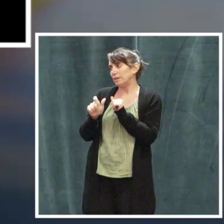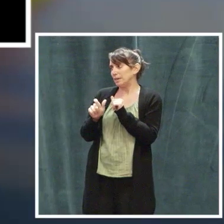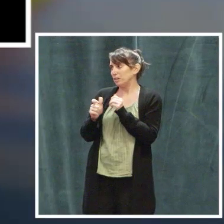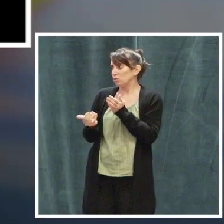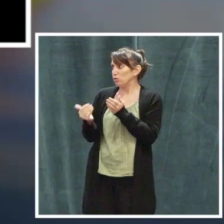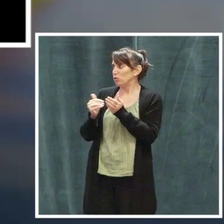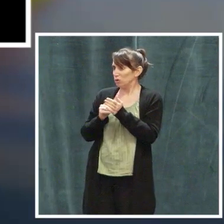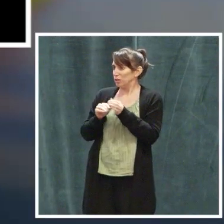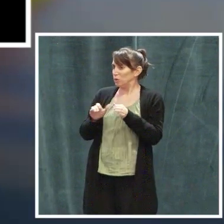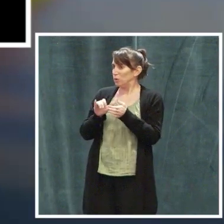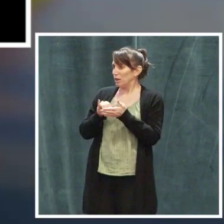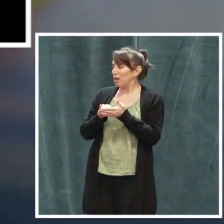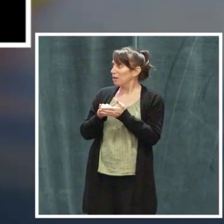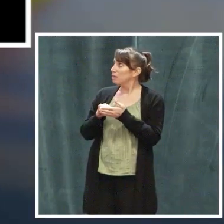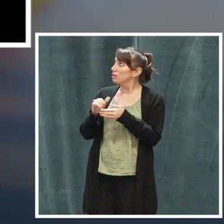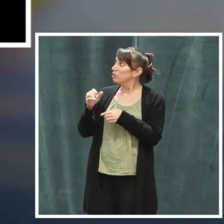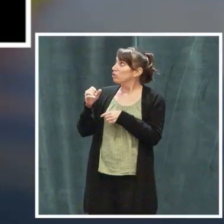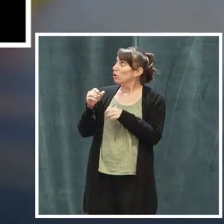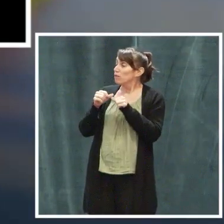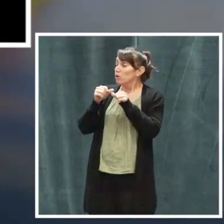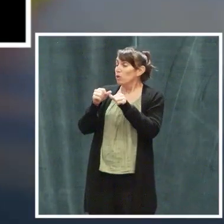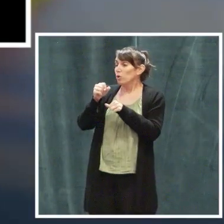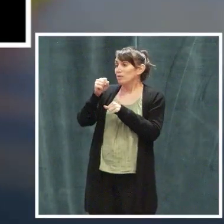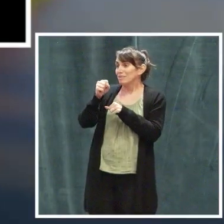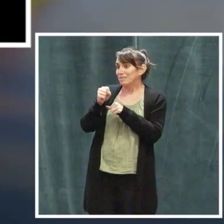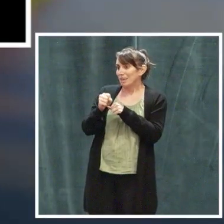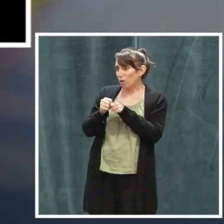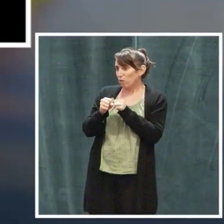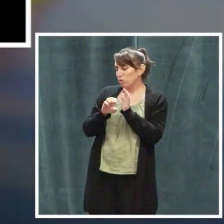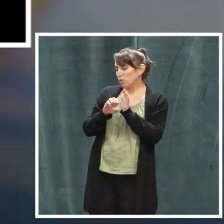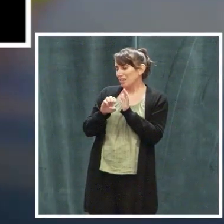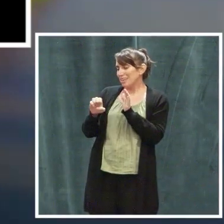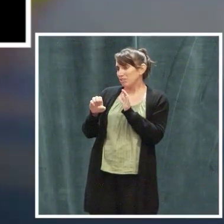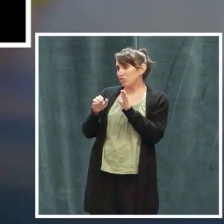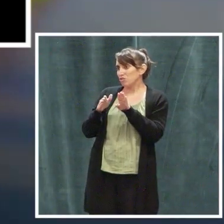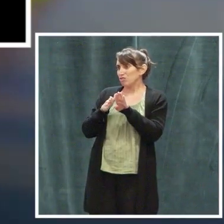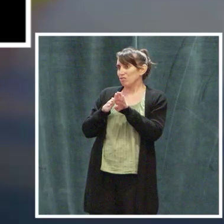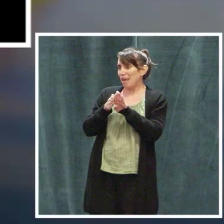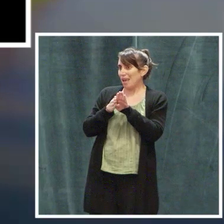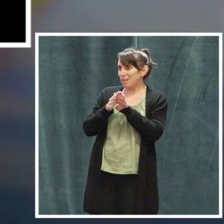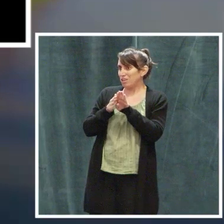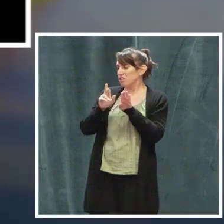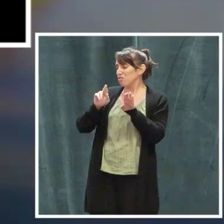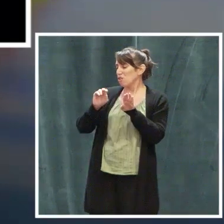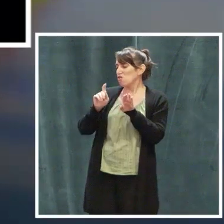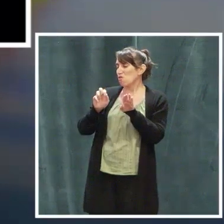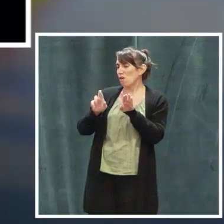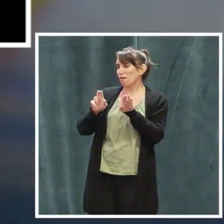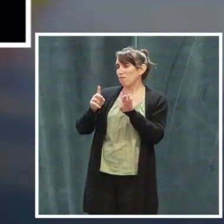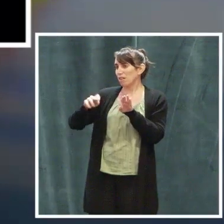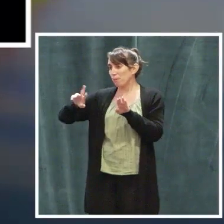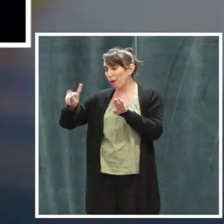proceed southward along the eastern edge of Rockefeller Park and next to River Terrace, we have to start picking